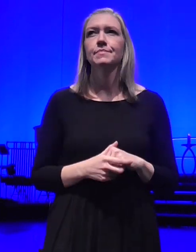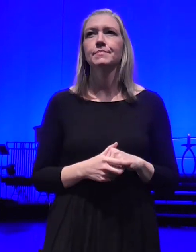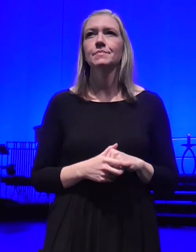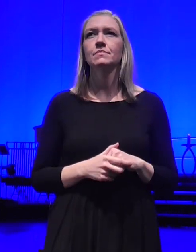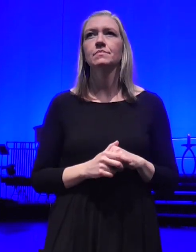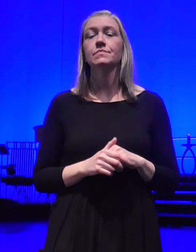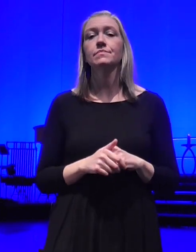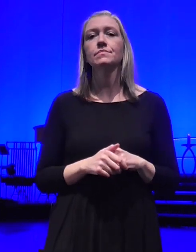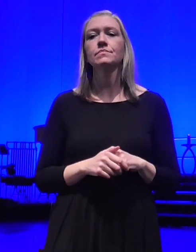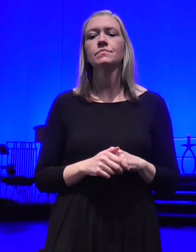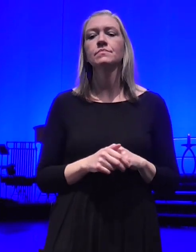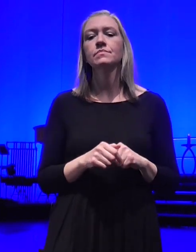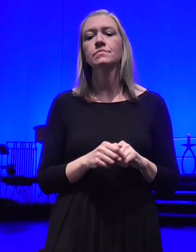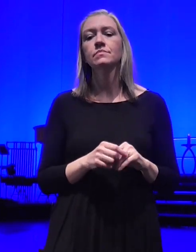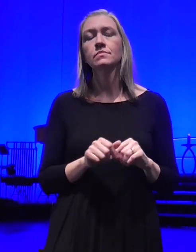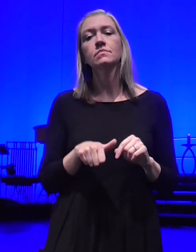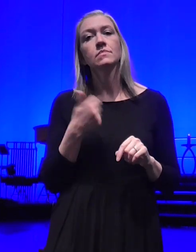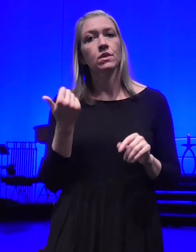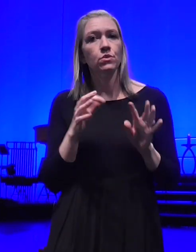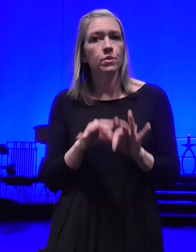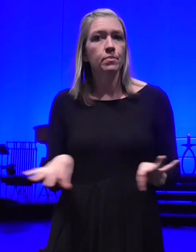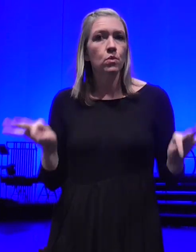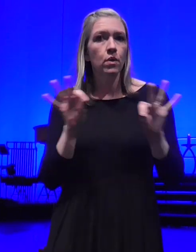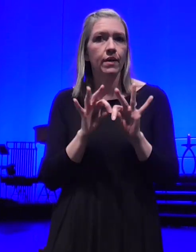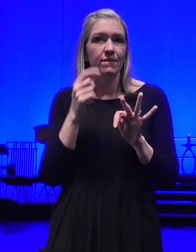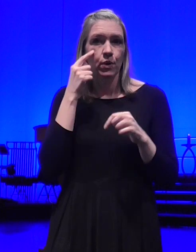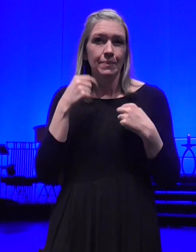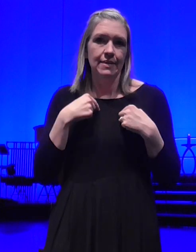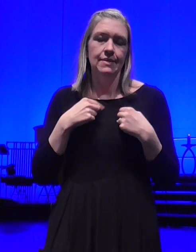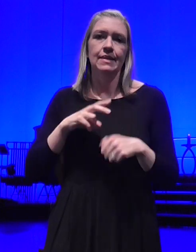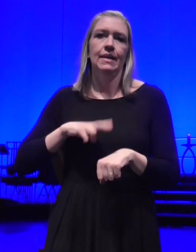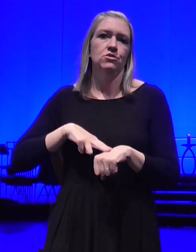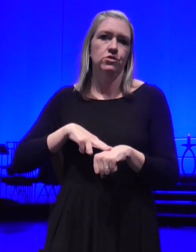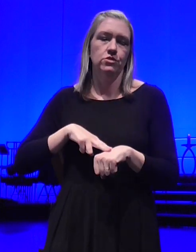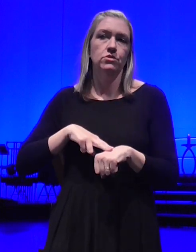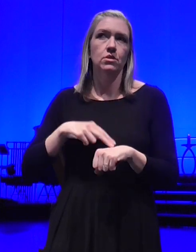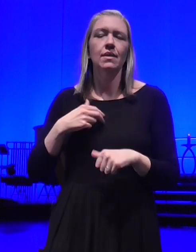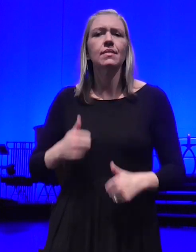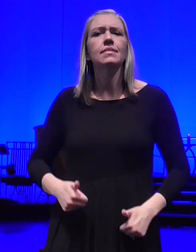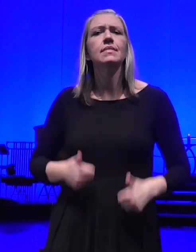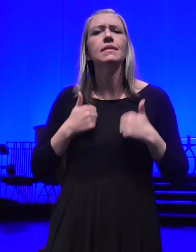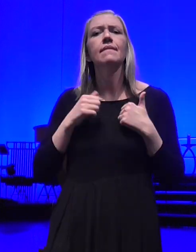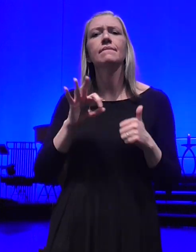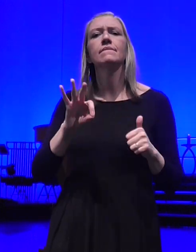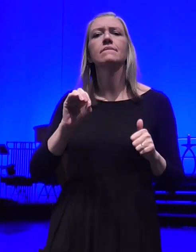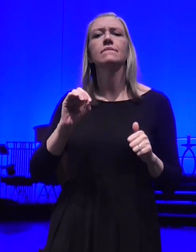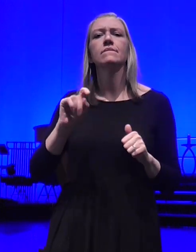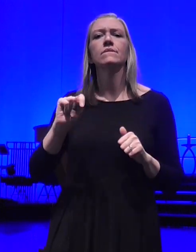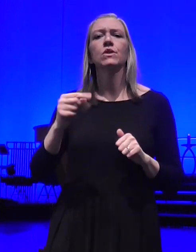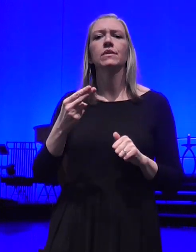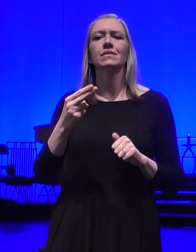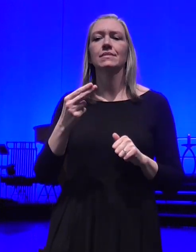another thing that is important to me is nature. I live in the foothills, and